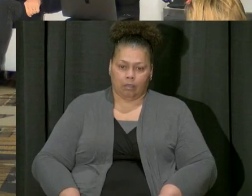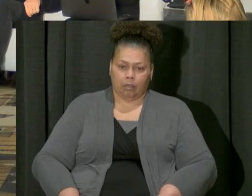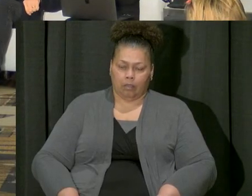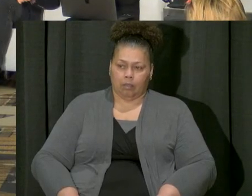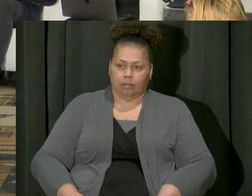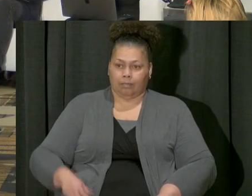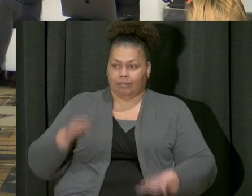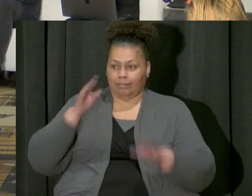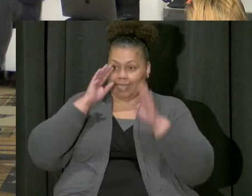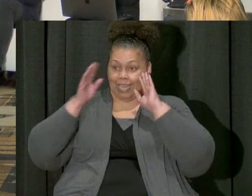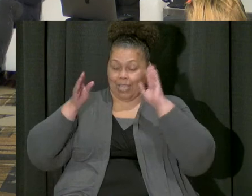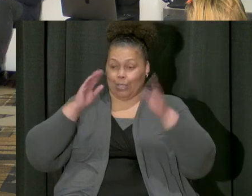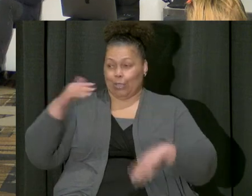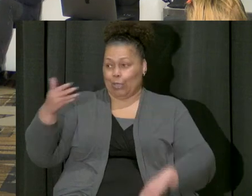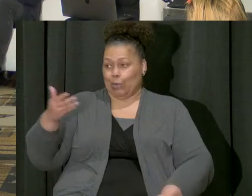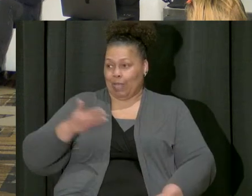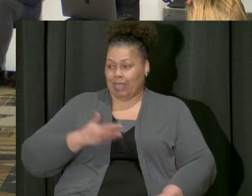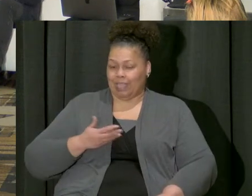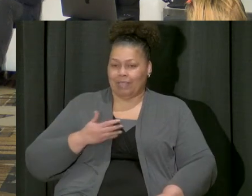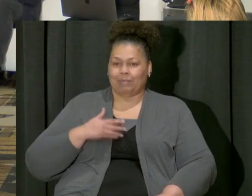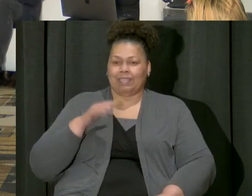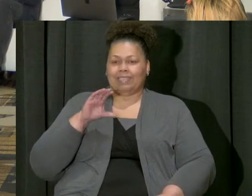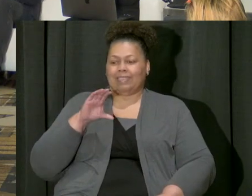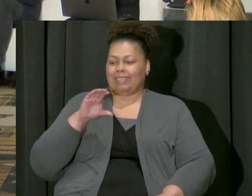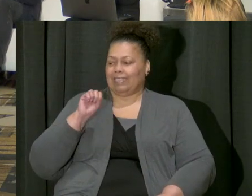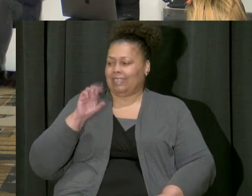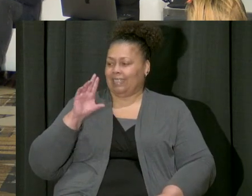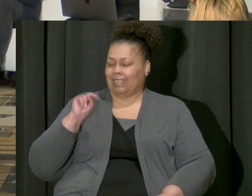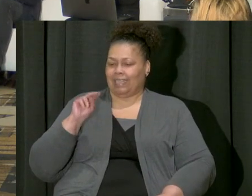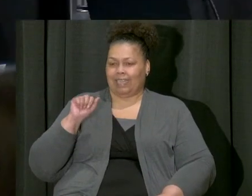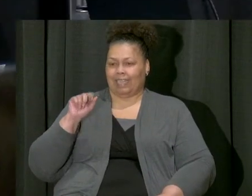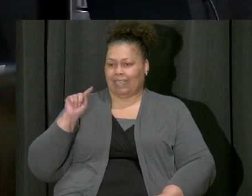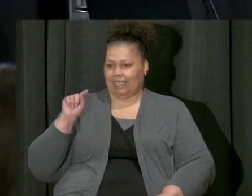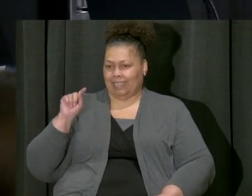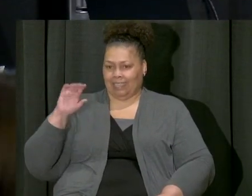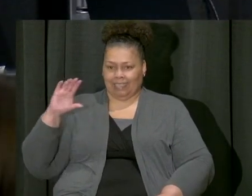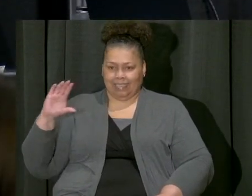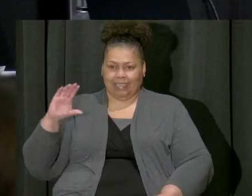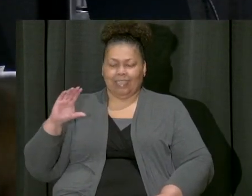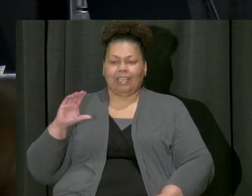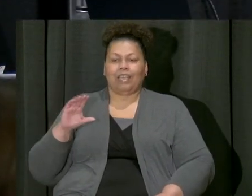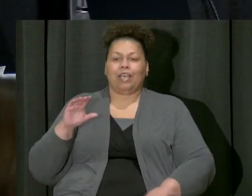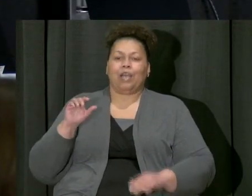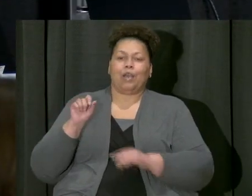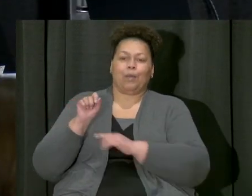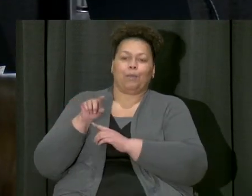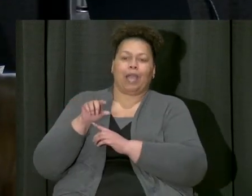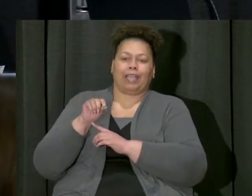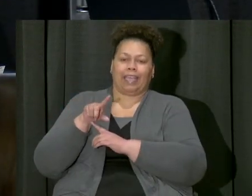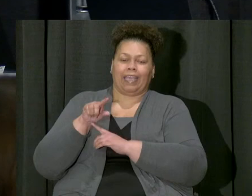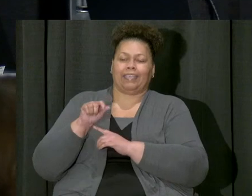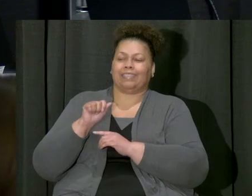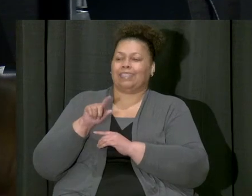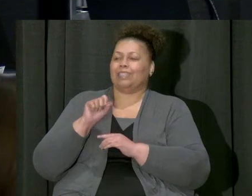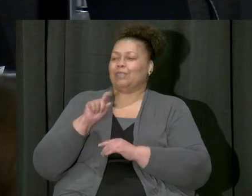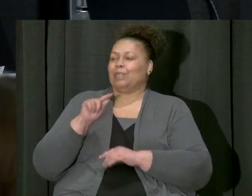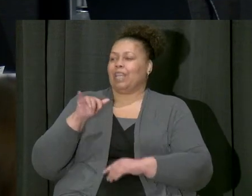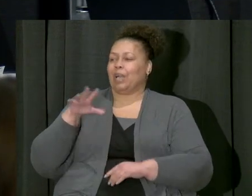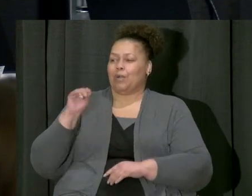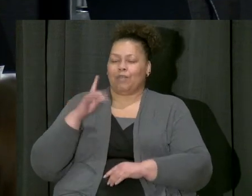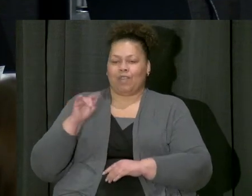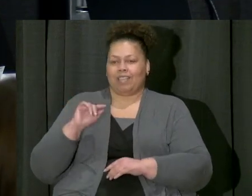Hello and welcome to the CSUN ATC TV broadcast studio for the second to the last presentation of the